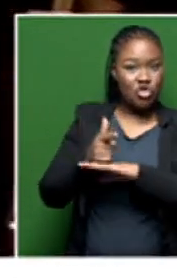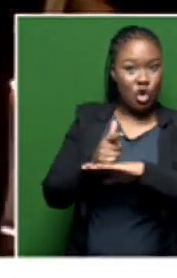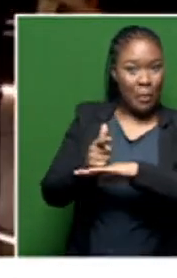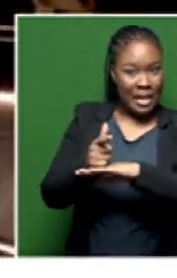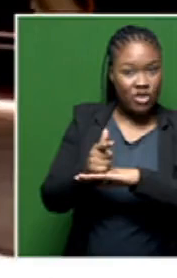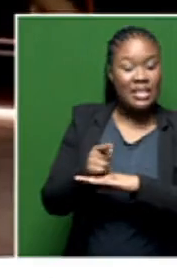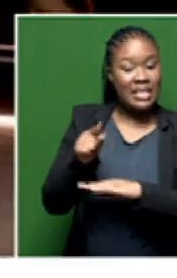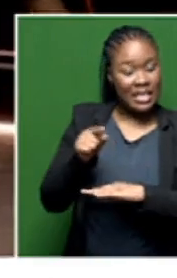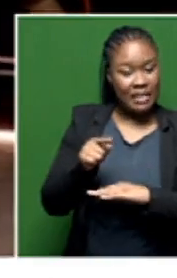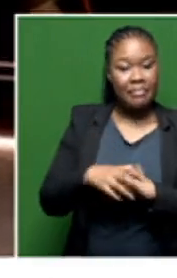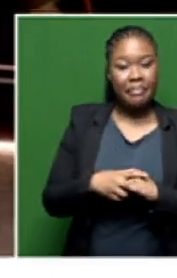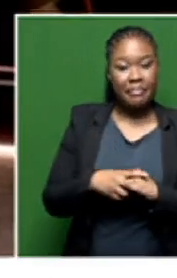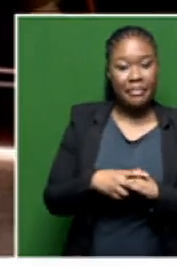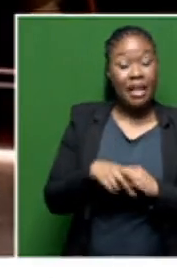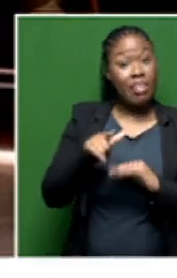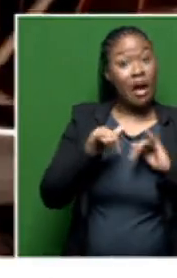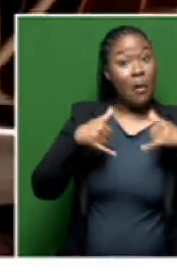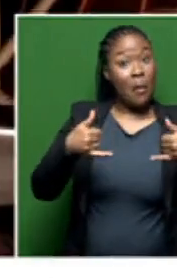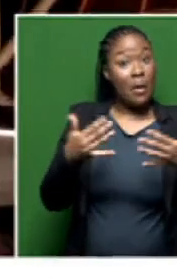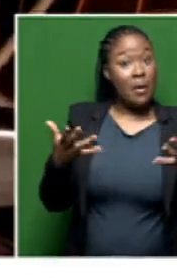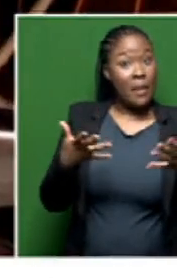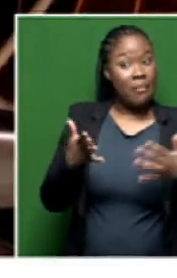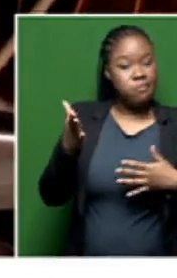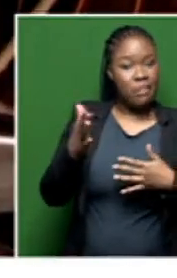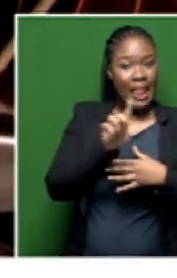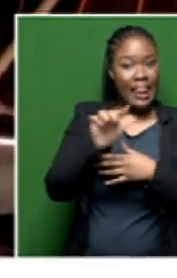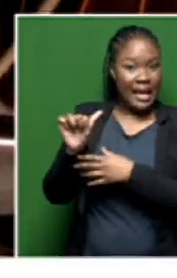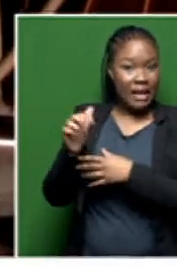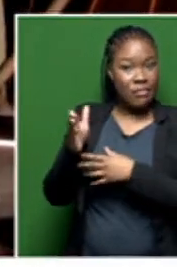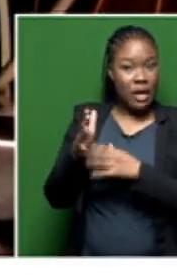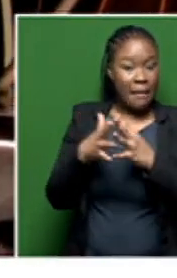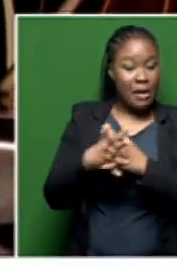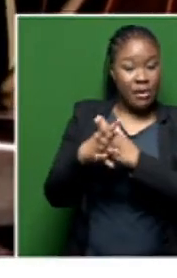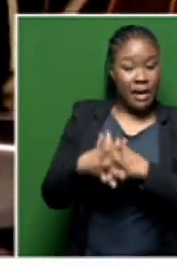The Queen of Basketball. The awards have been held in Los Angeles in the U.S.